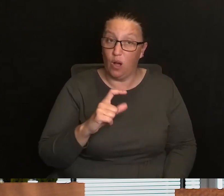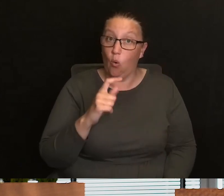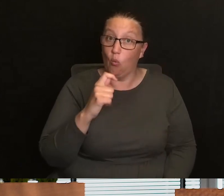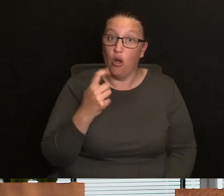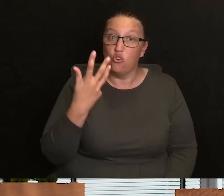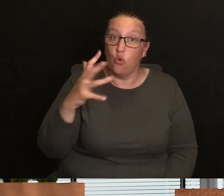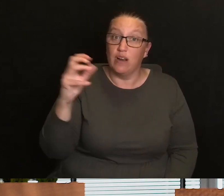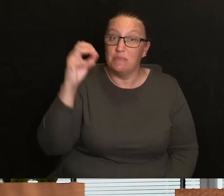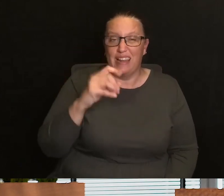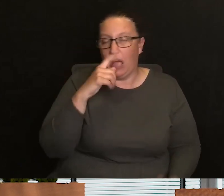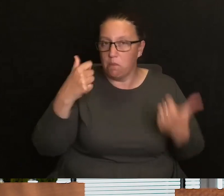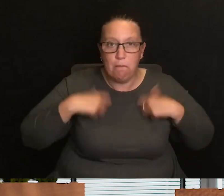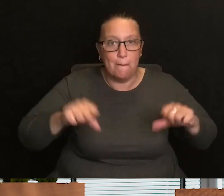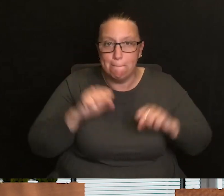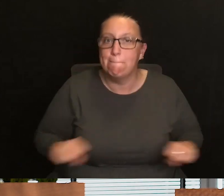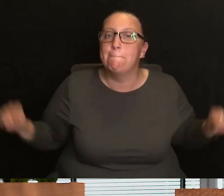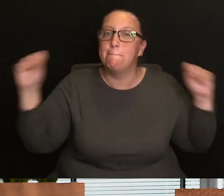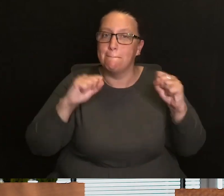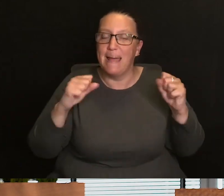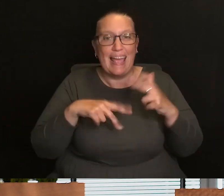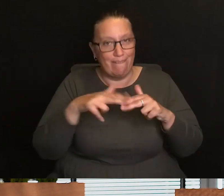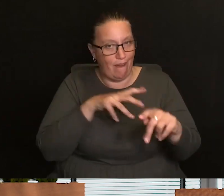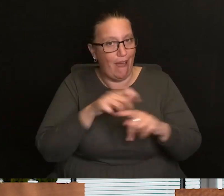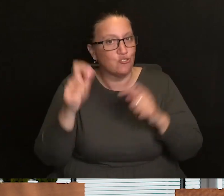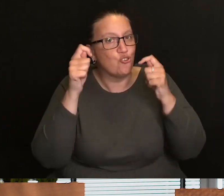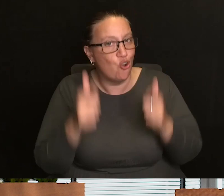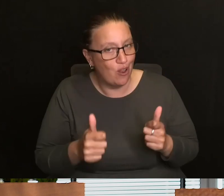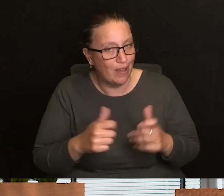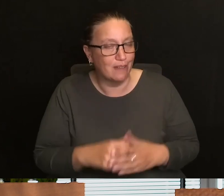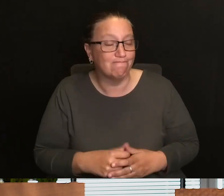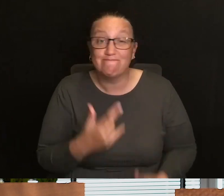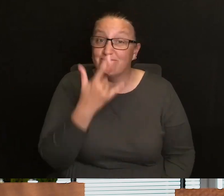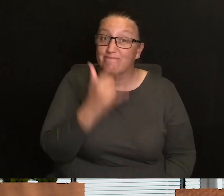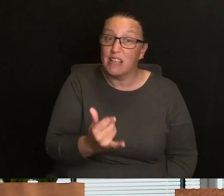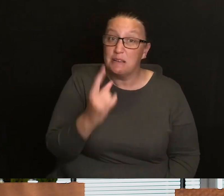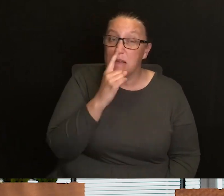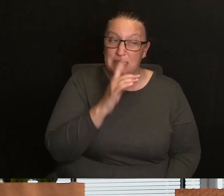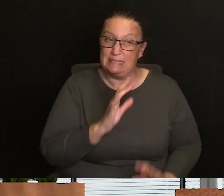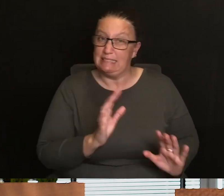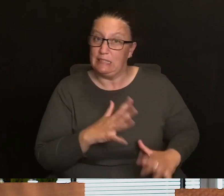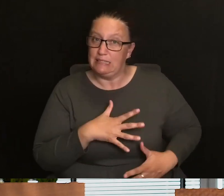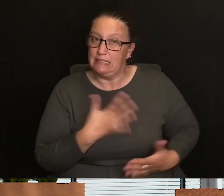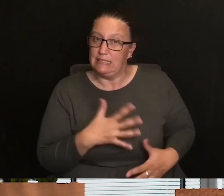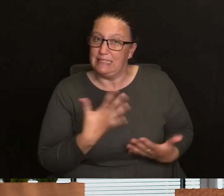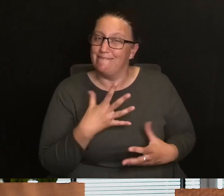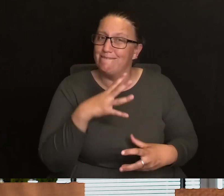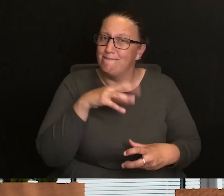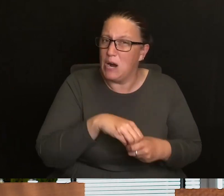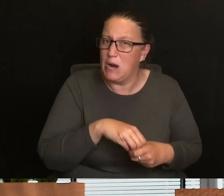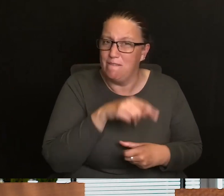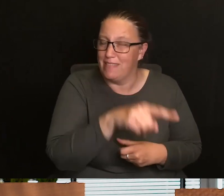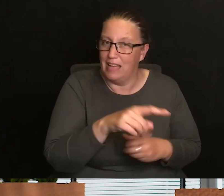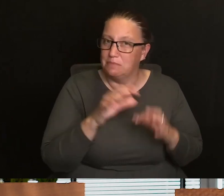found early. Unfortunately, current participation in the National Bowel Cancer Screening Program is only